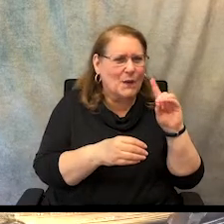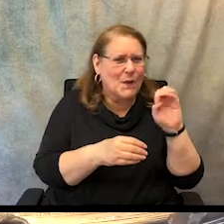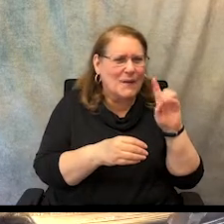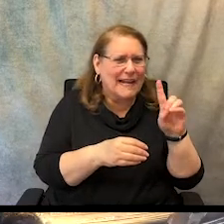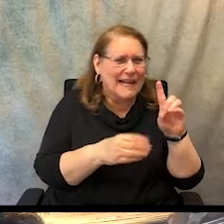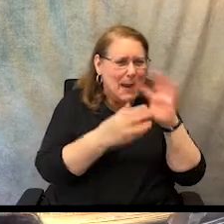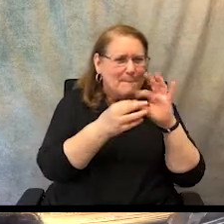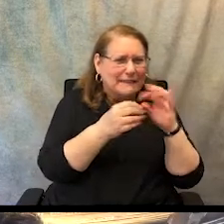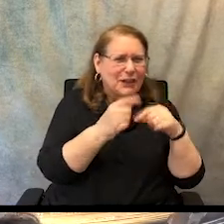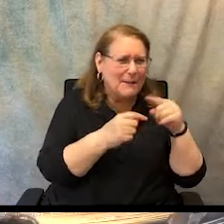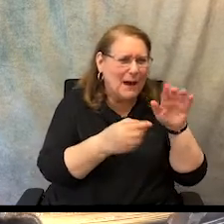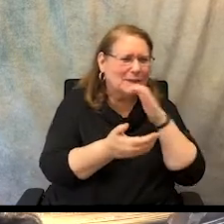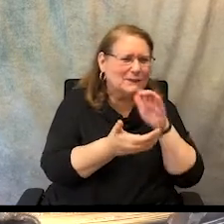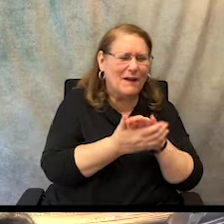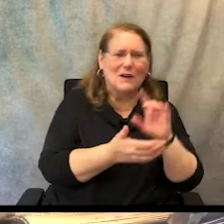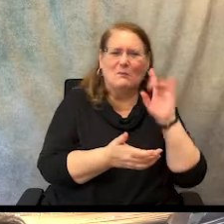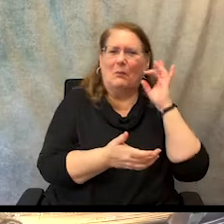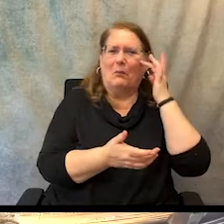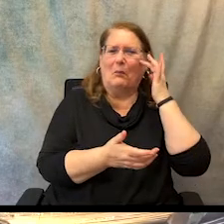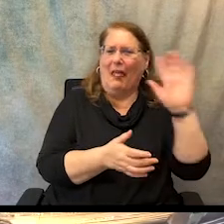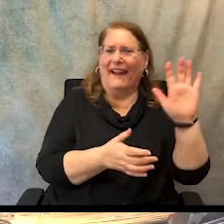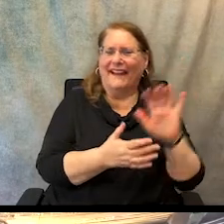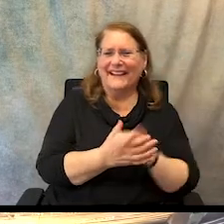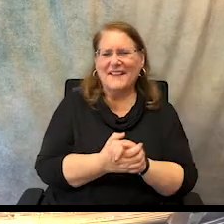coded message about his wife. It's brilliant. And